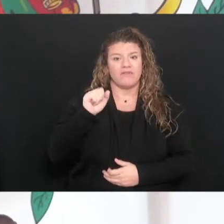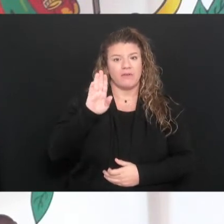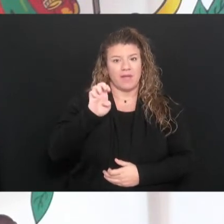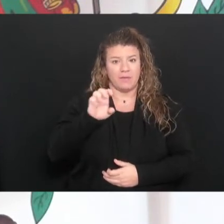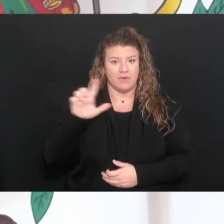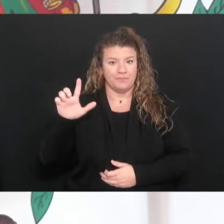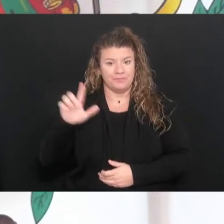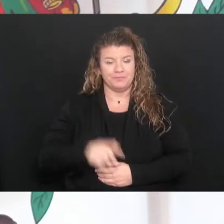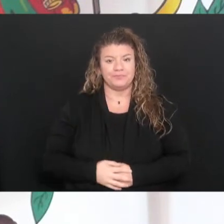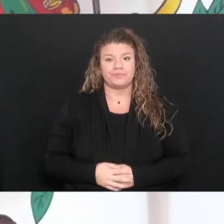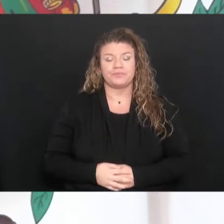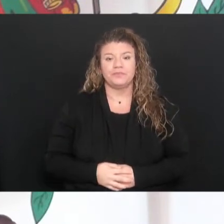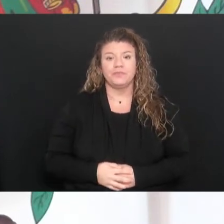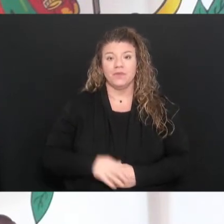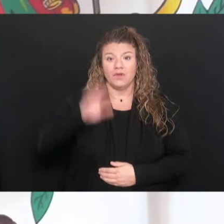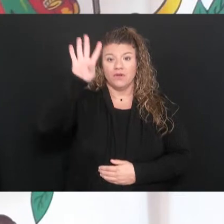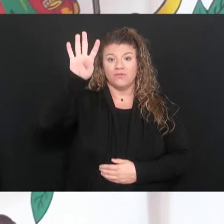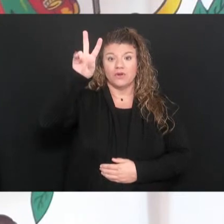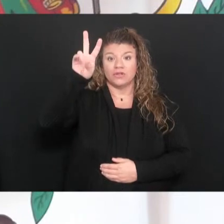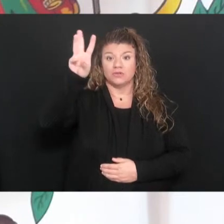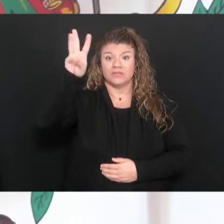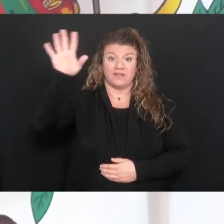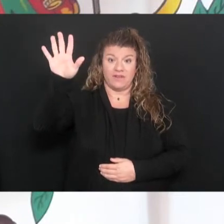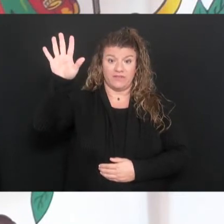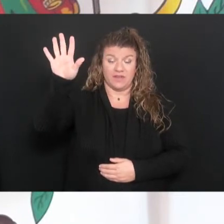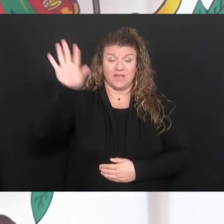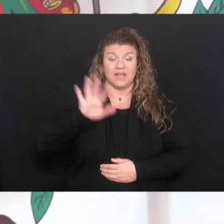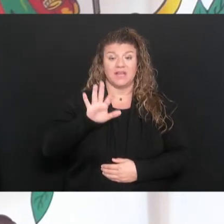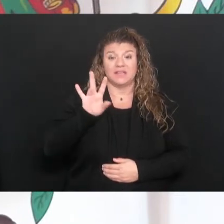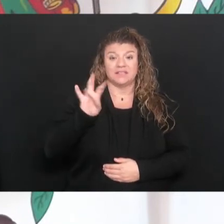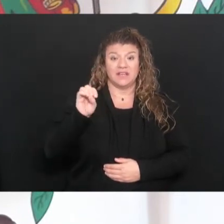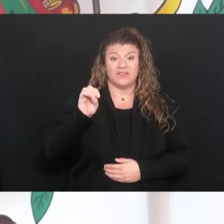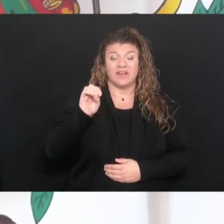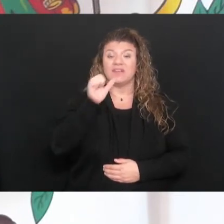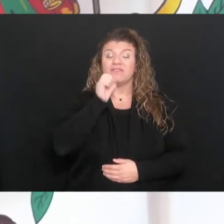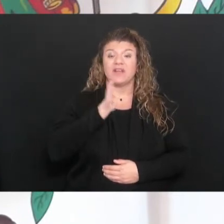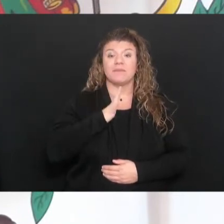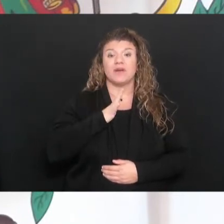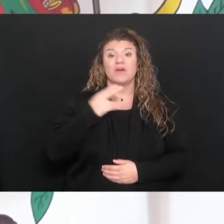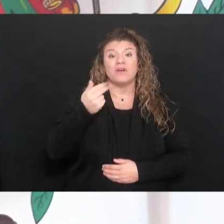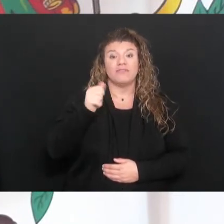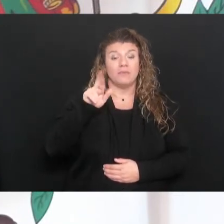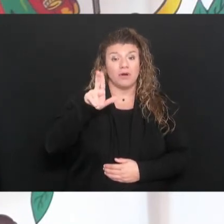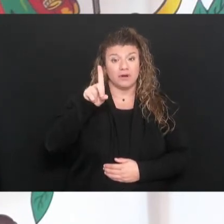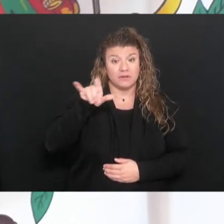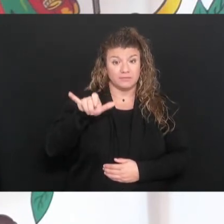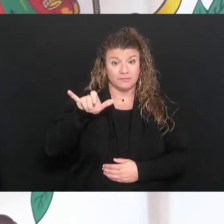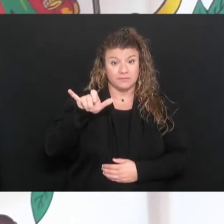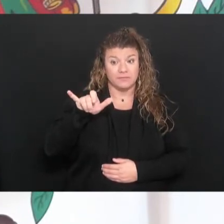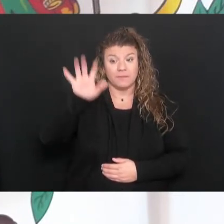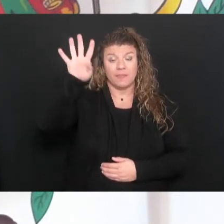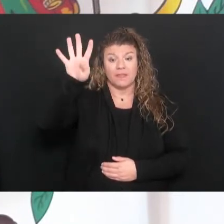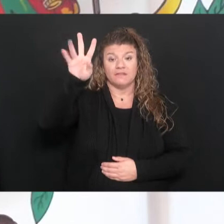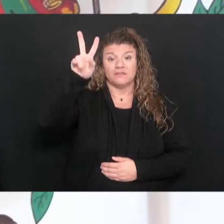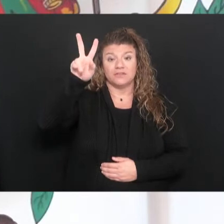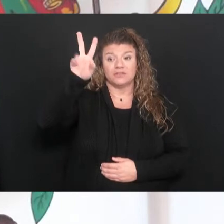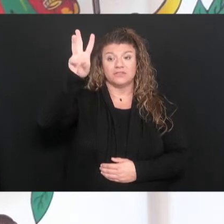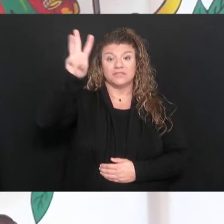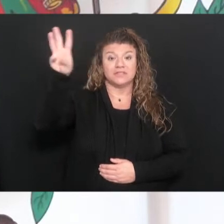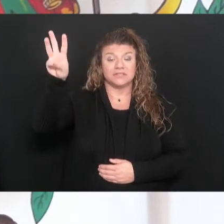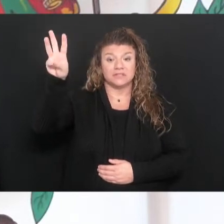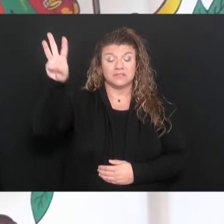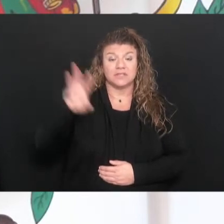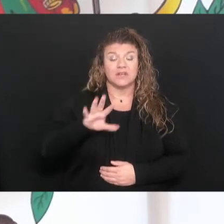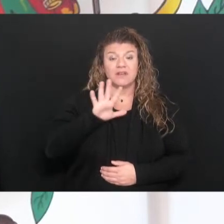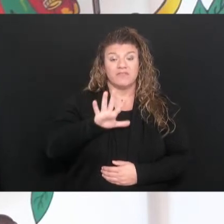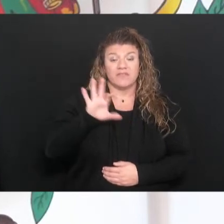County. The 4,265th death is a 70-year-old female from Hardy County. The 4,266th death